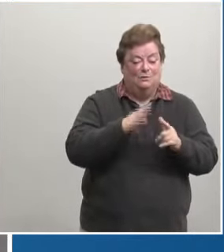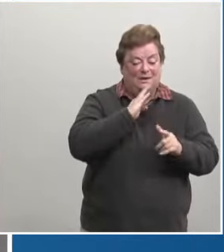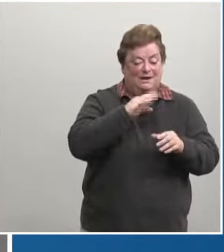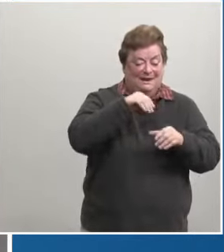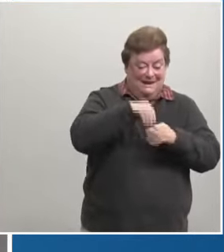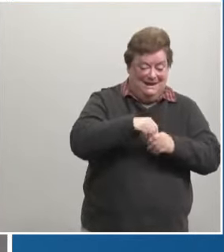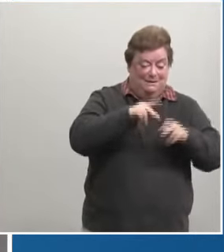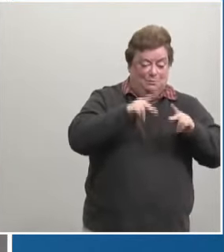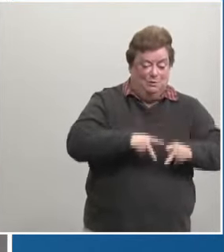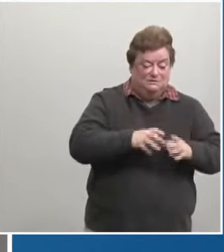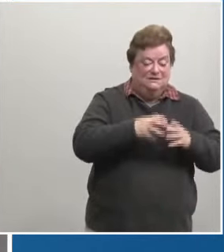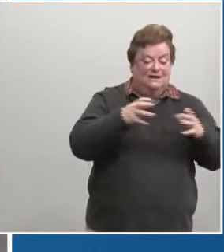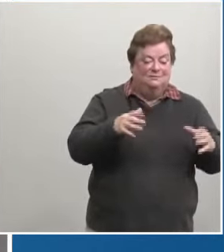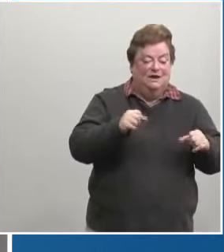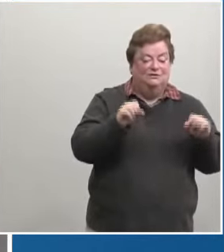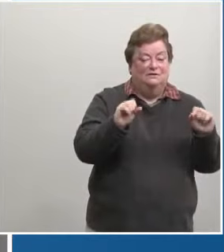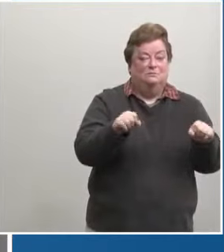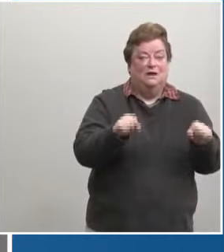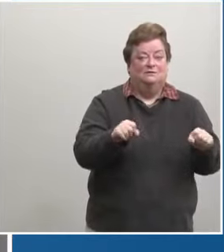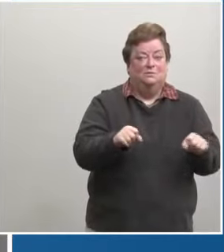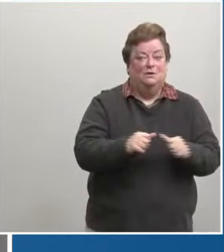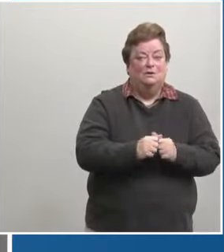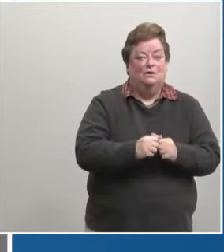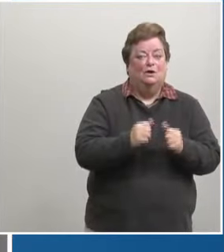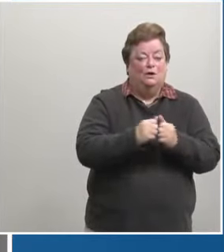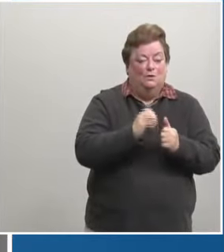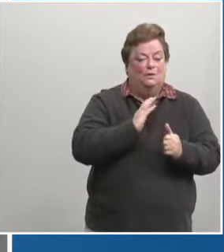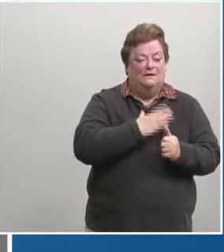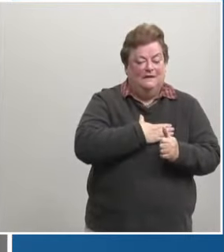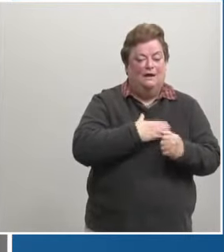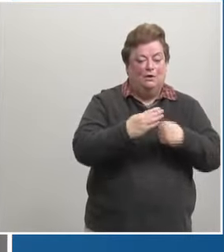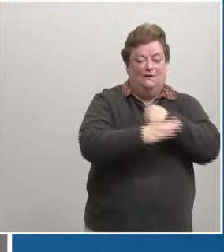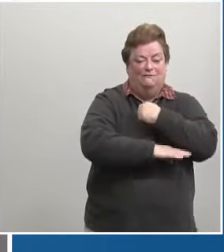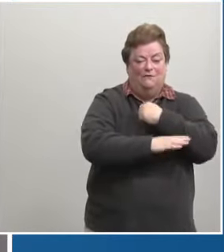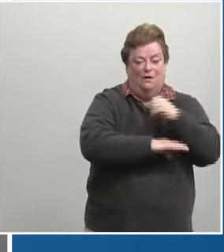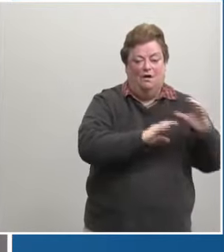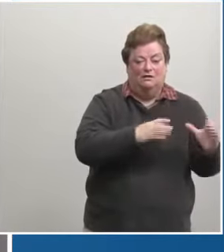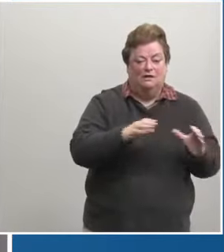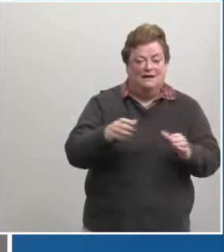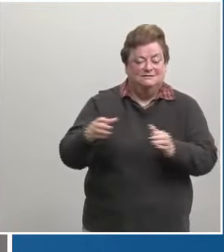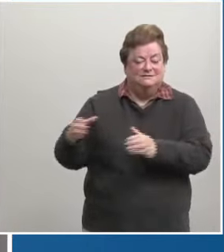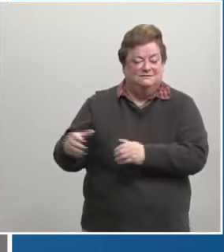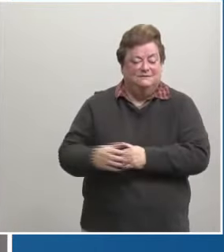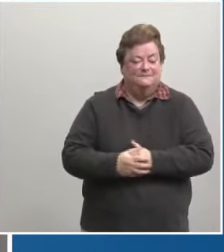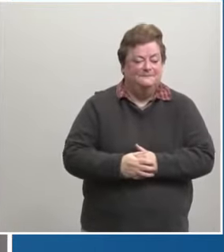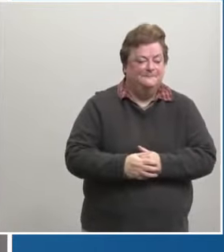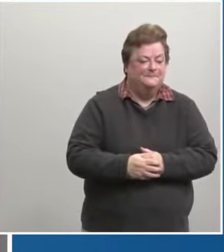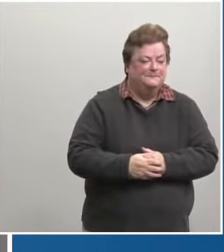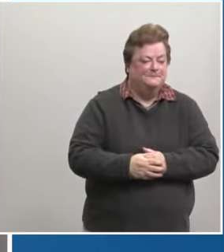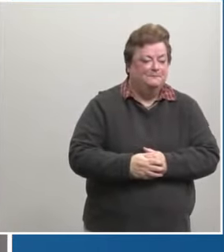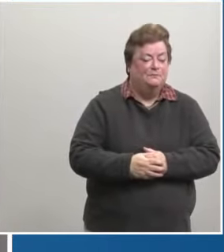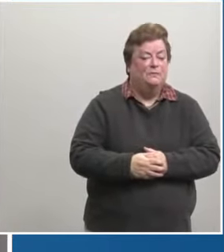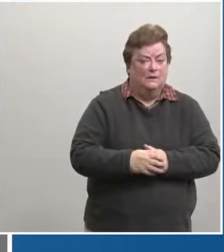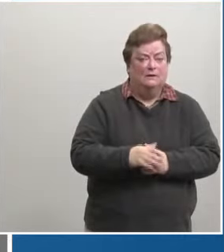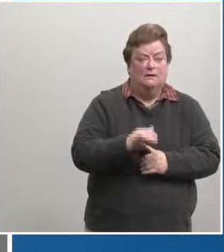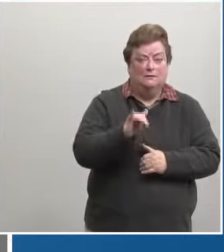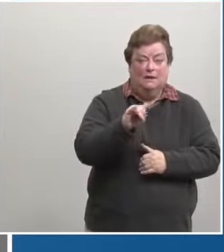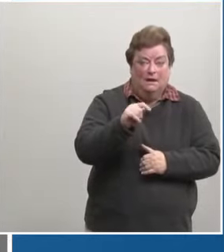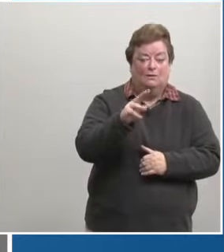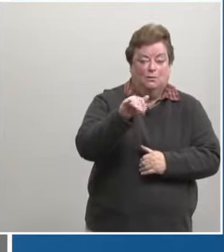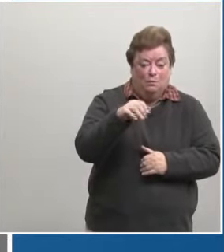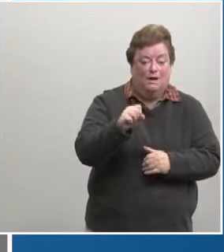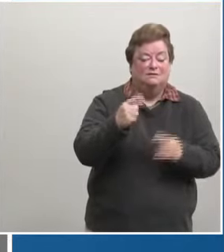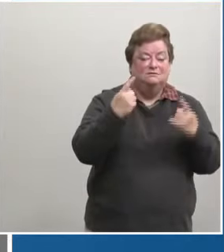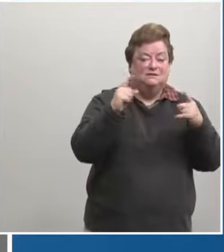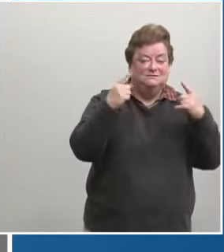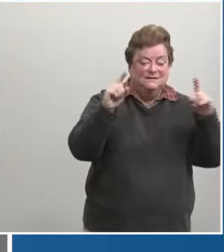as much as possible with our fall academic term this past fall. And it was successful. We were